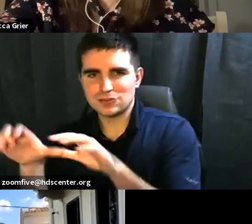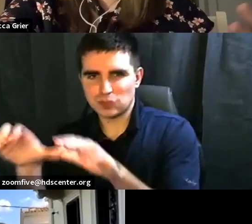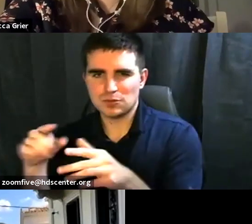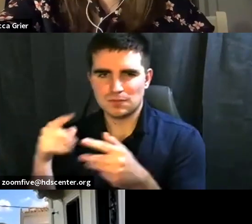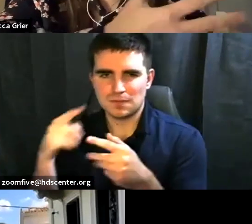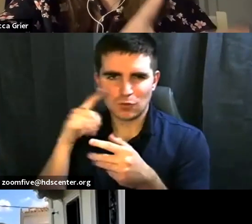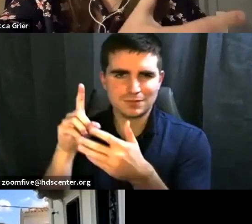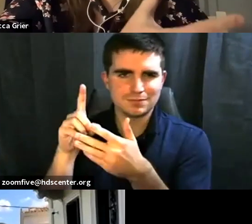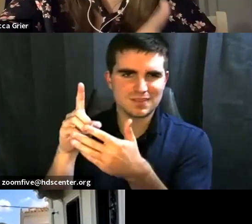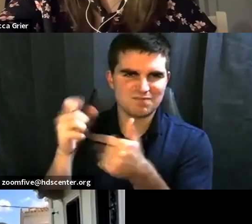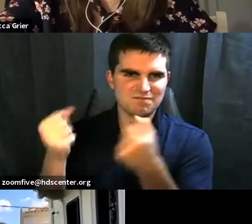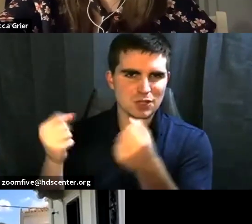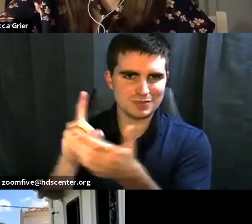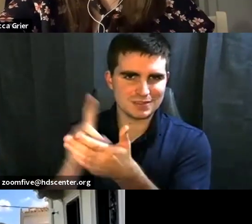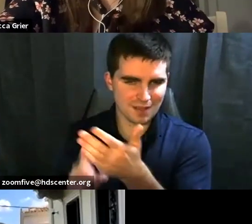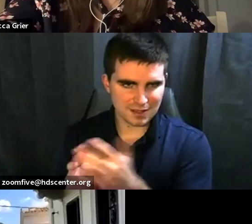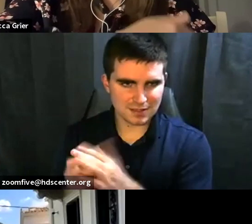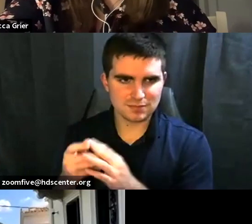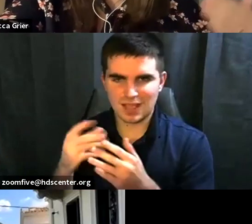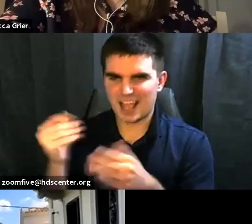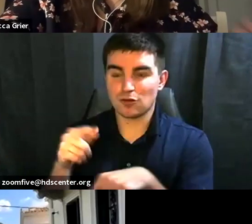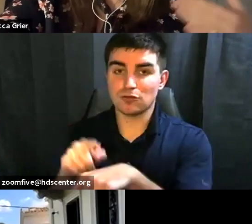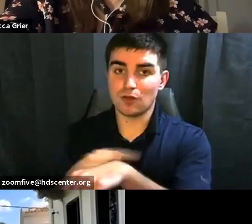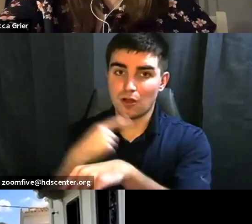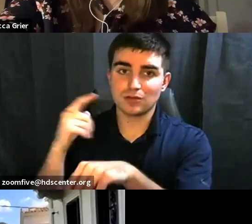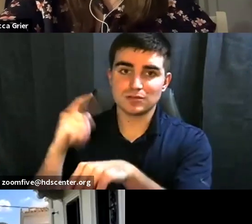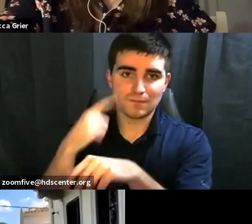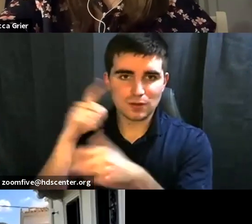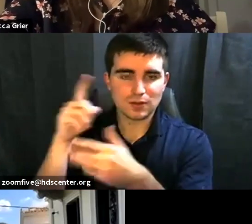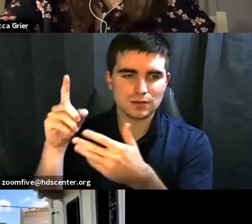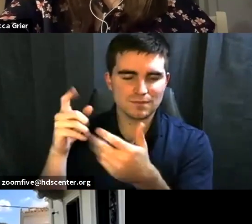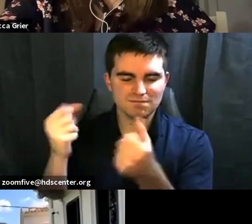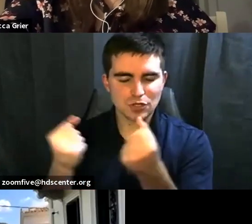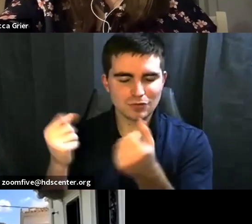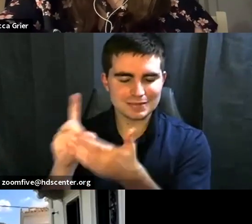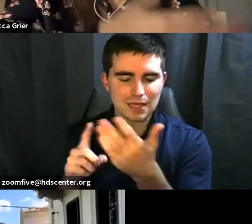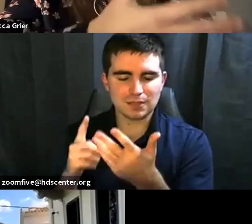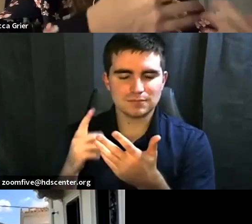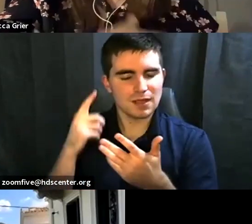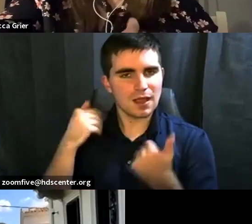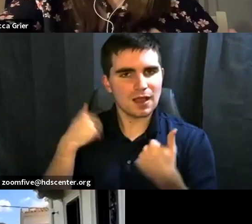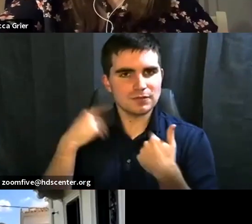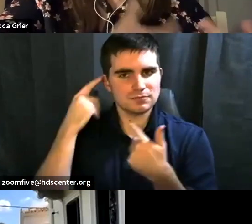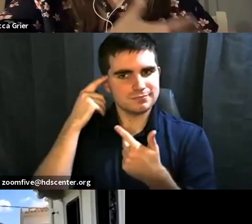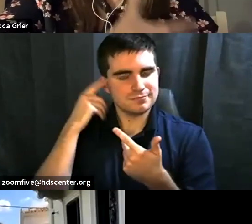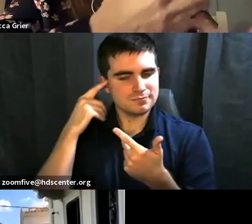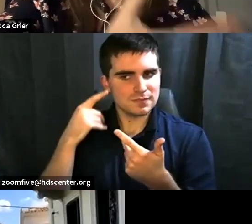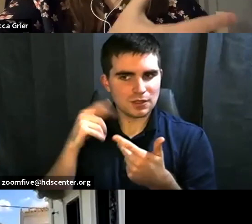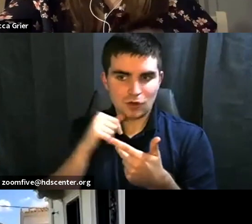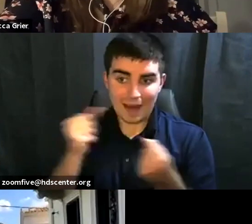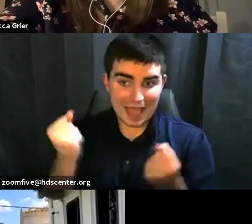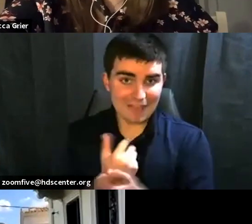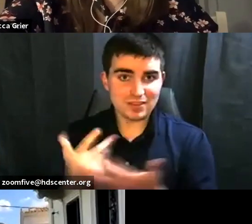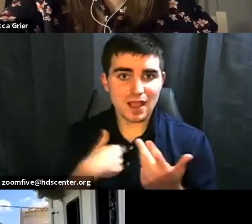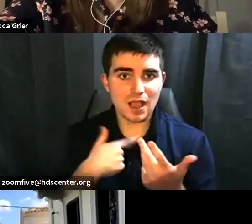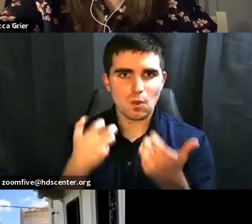Aaron mentioned, the long timeline for a vehicle design, and coming with the idea that I'm not going to get everything that I want, but let's find the